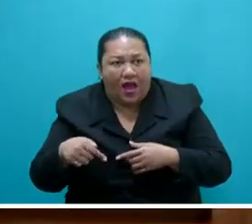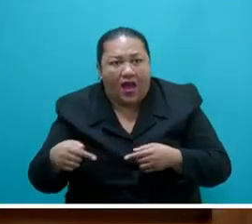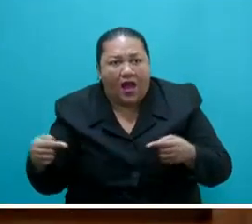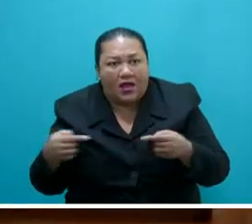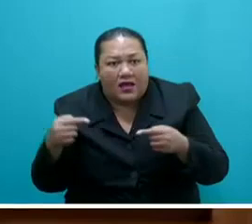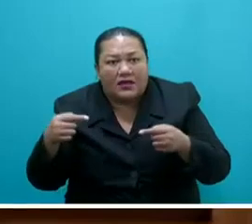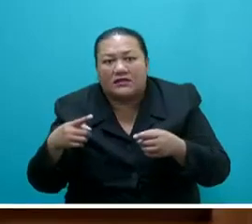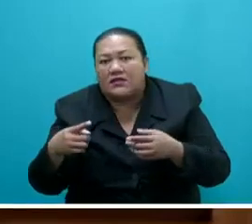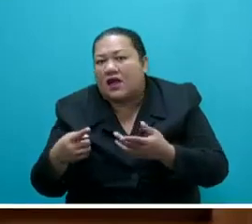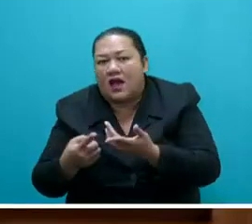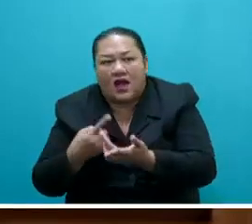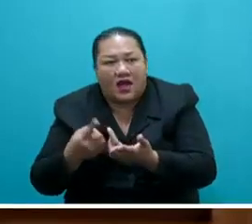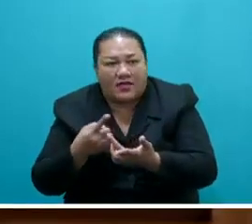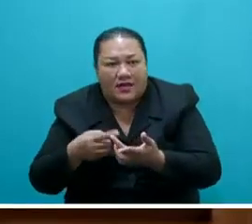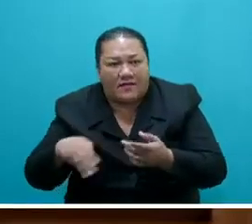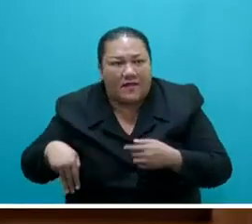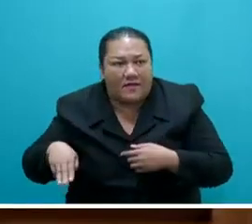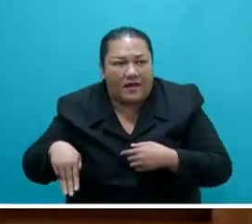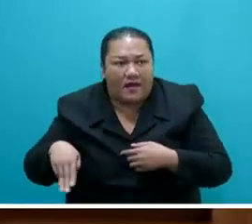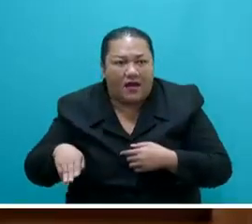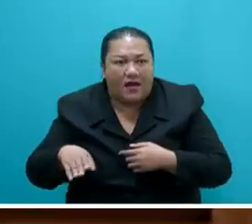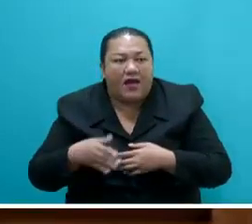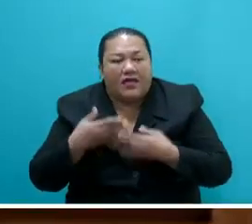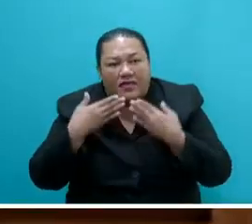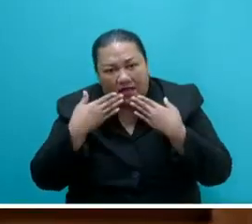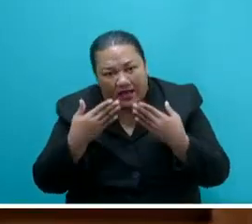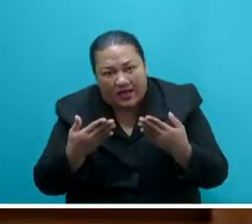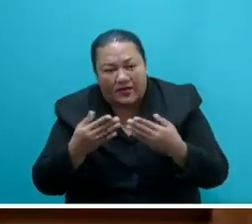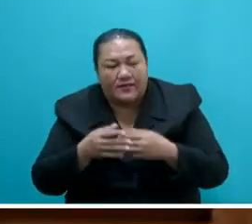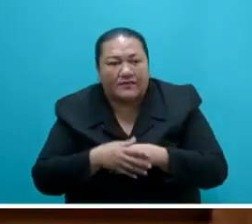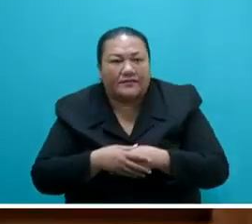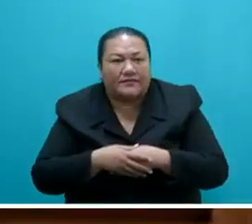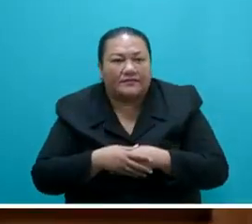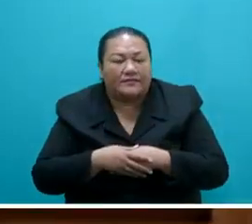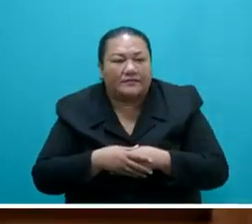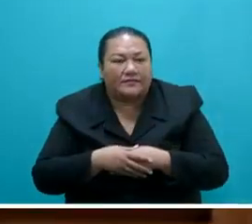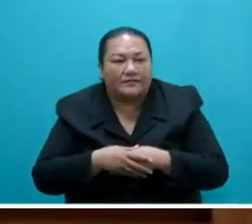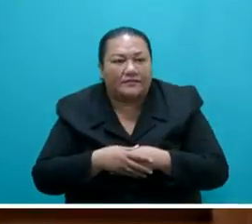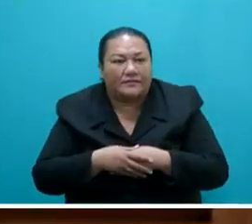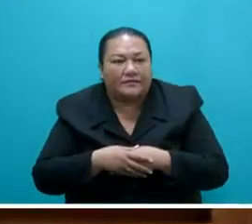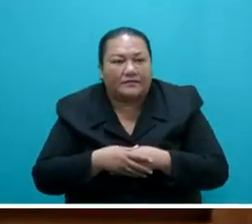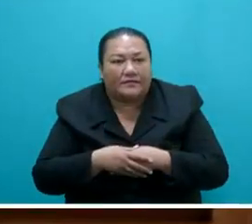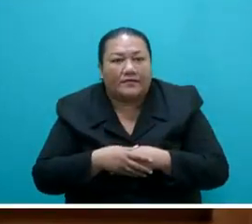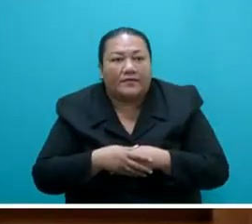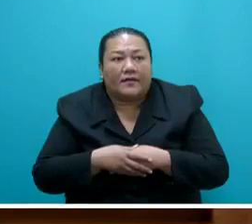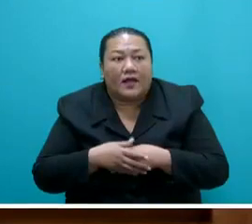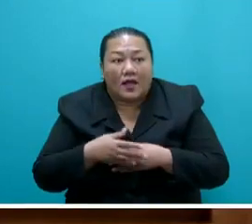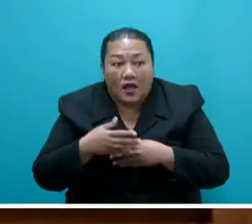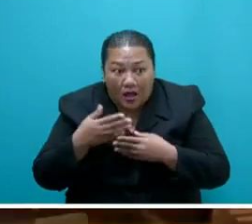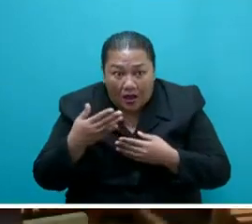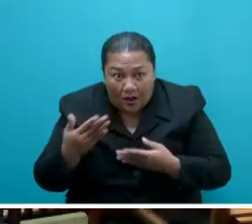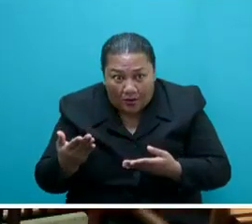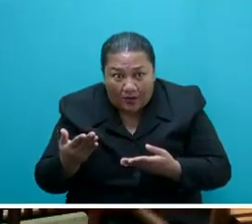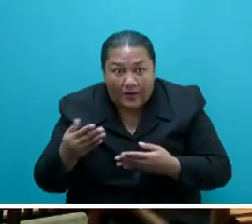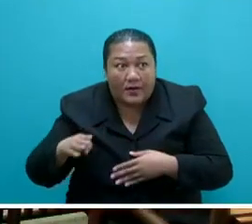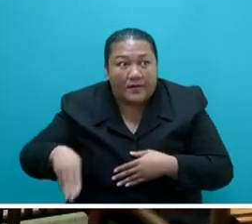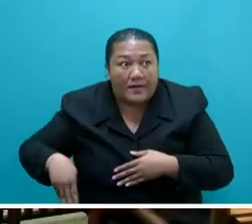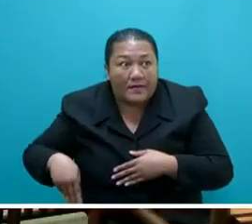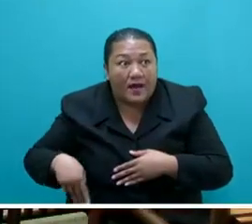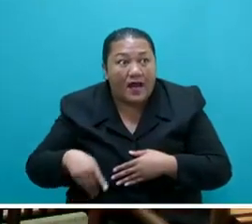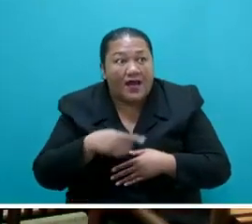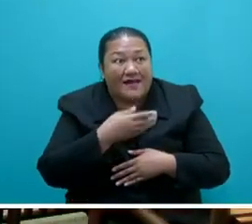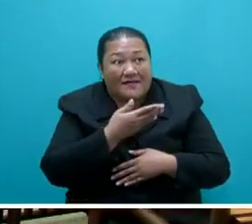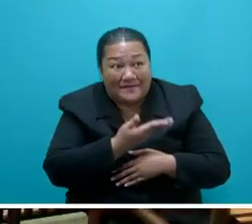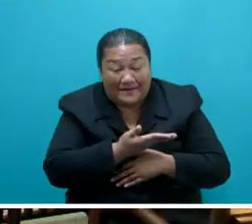I ask that those be withdrawn. Thank you. Honorable member, the Prime Minister is on his right of reply